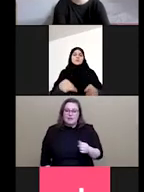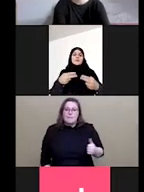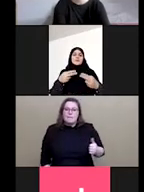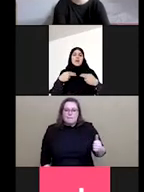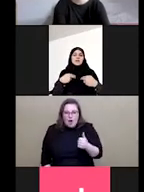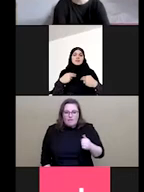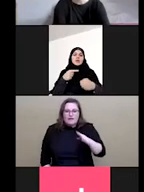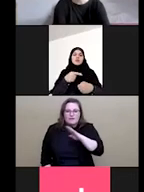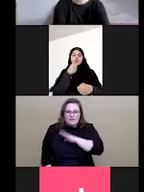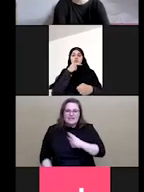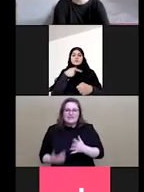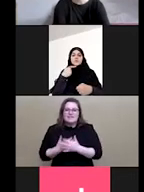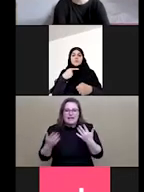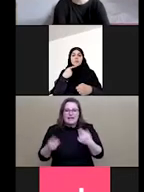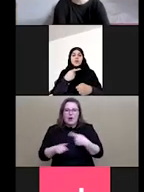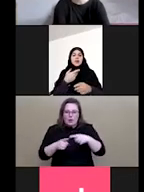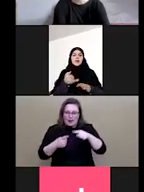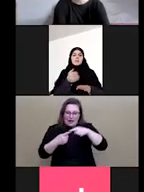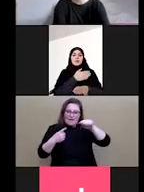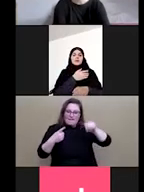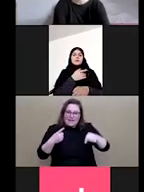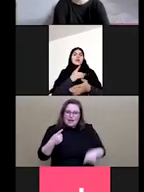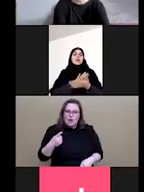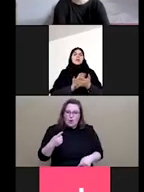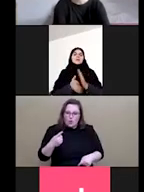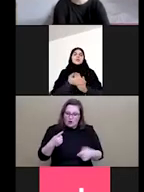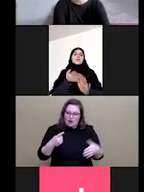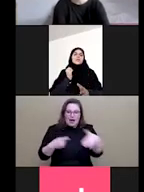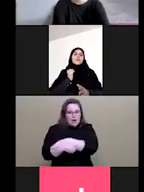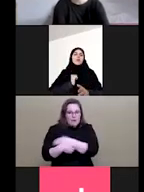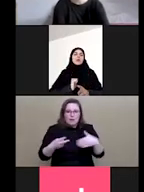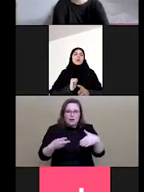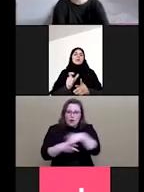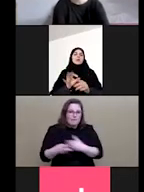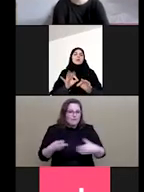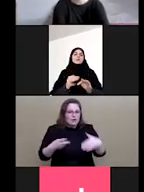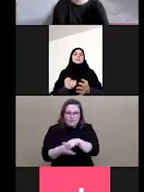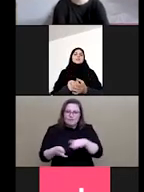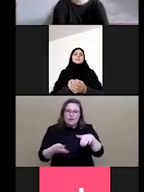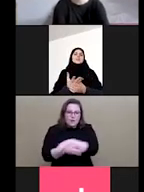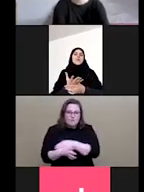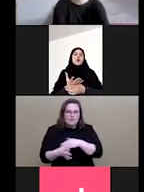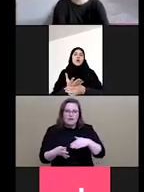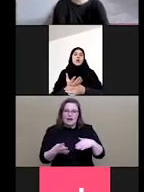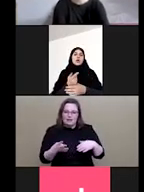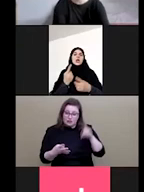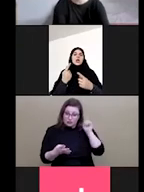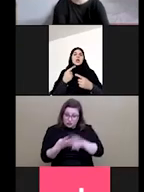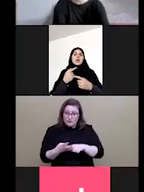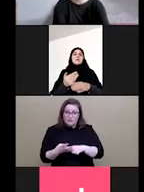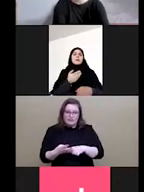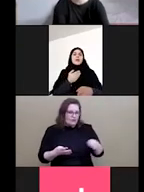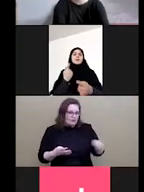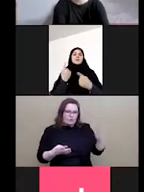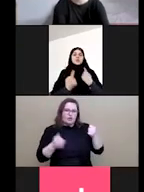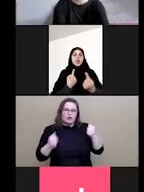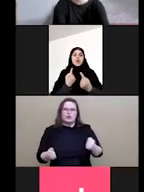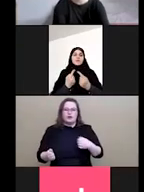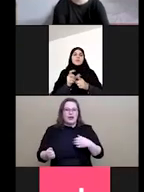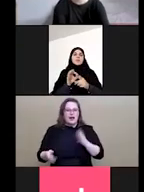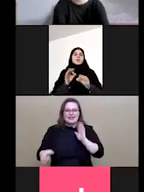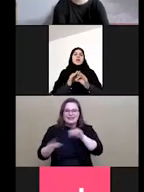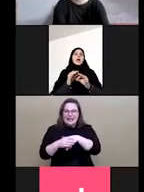of preconditions met and specific needs met in order to ensure meaningful participation of persons